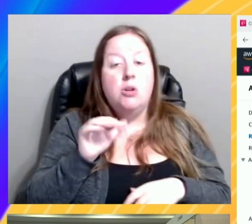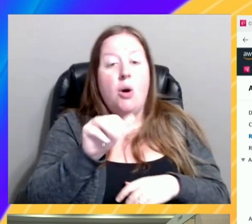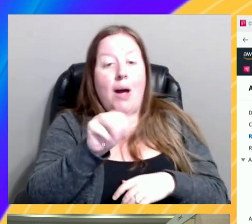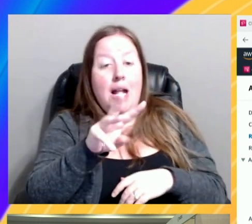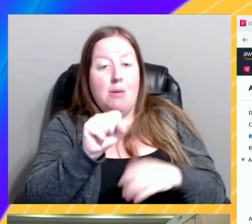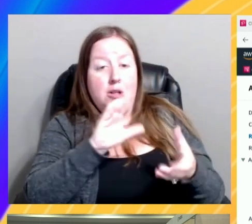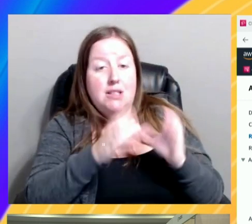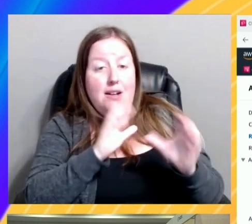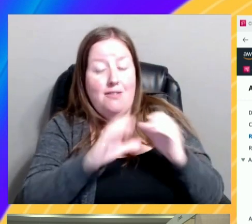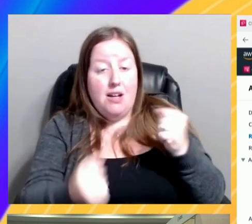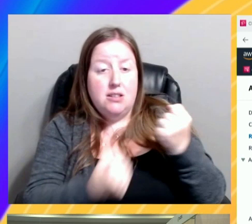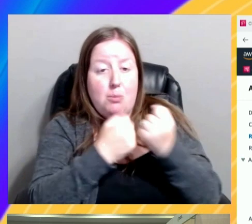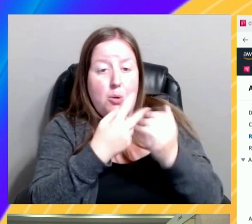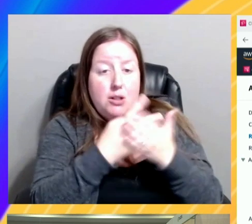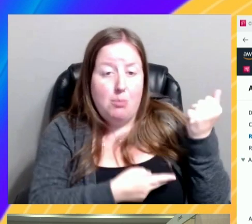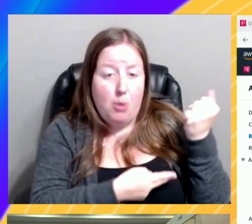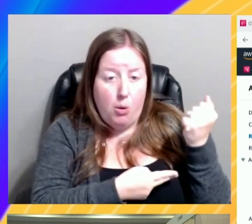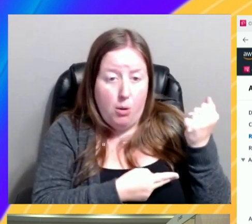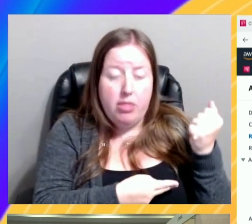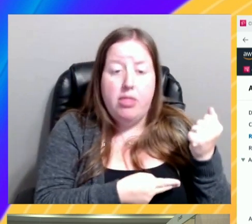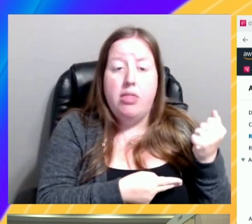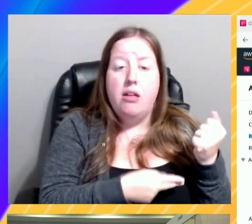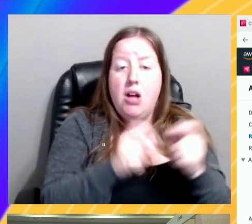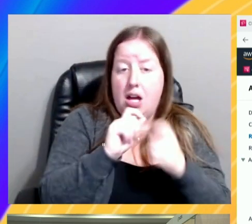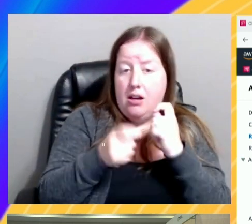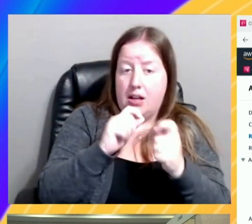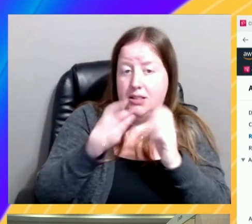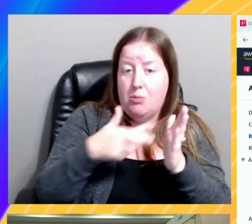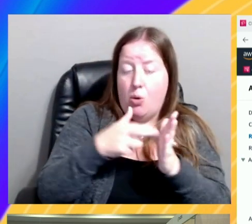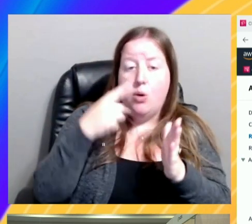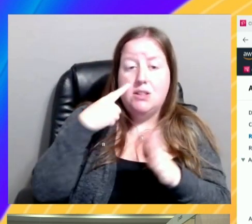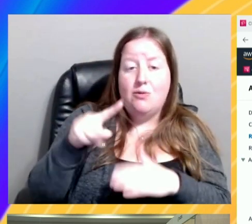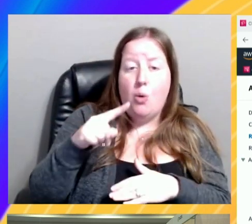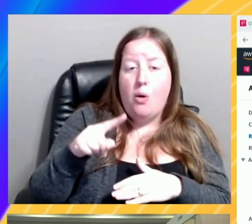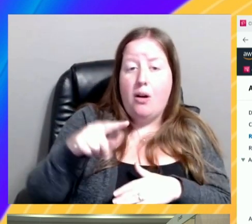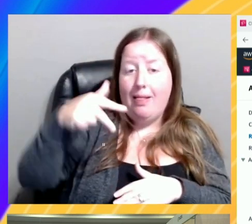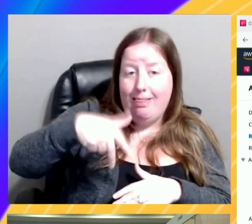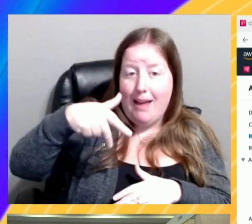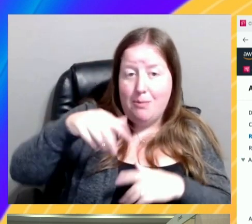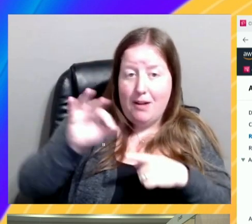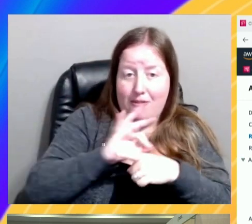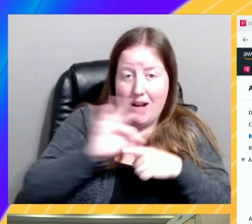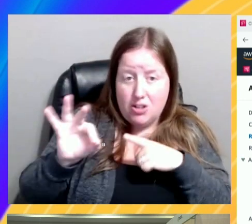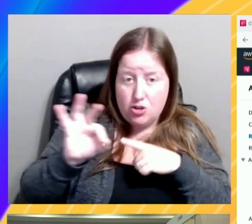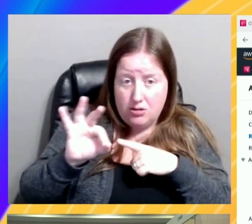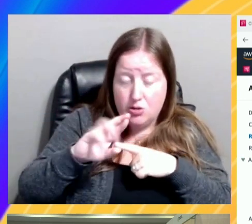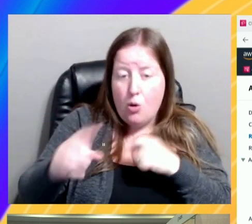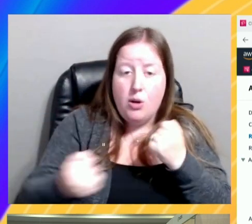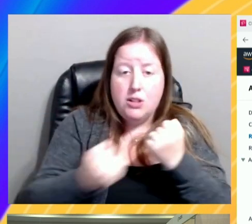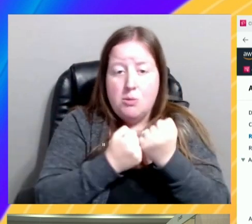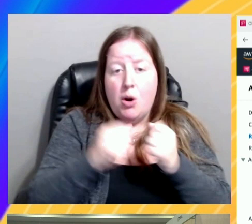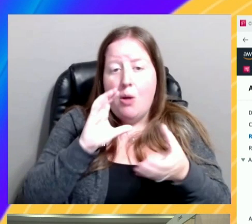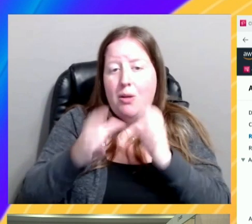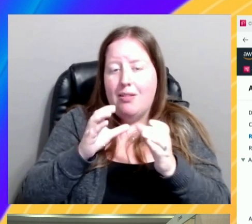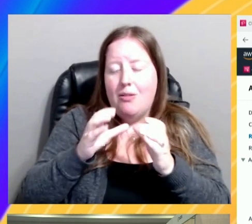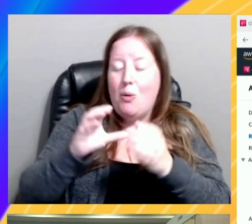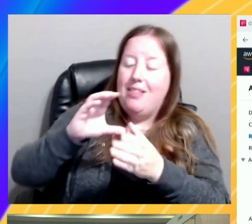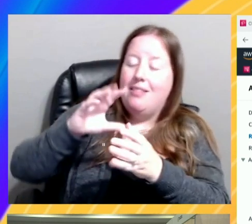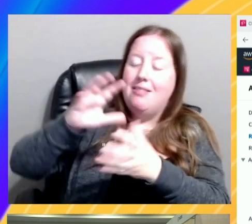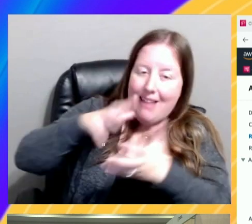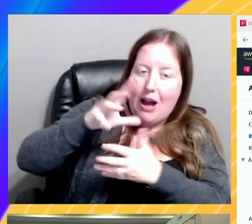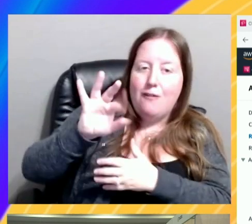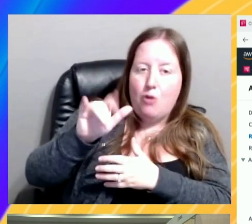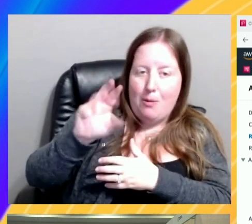both custom rules for backed by Lambda functions or backed by CloudFormation Guard. Okay. So if you want